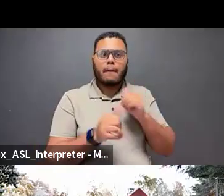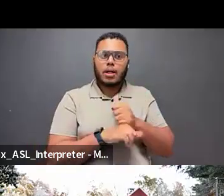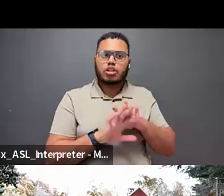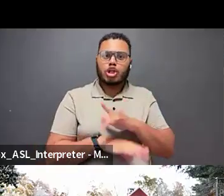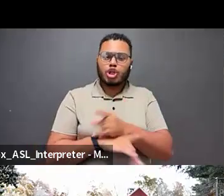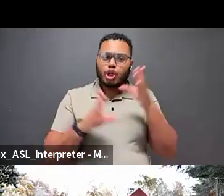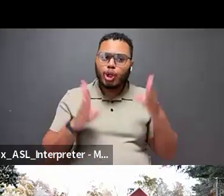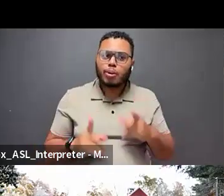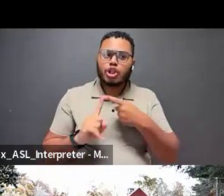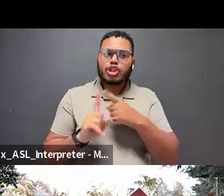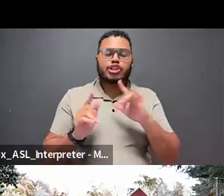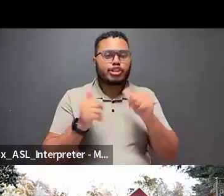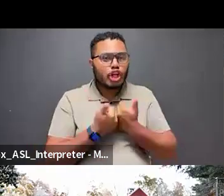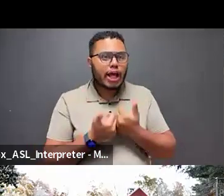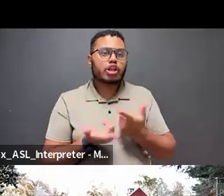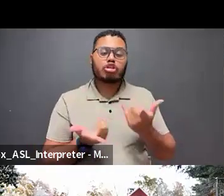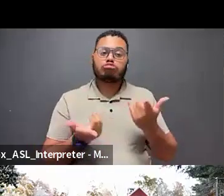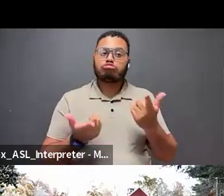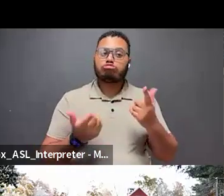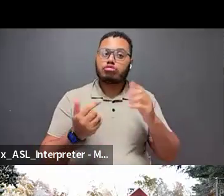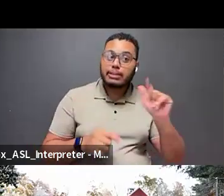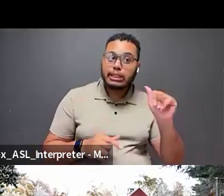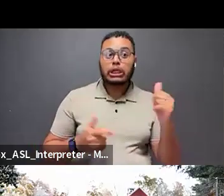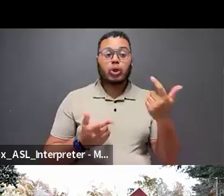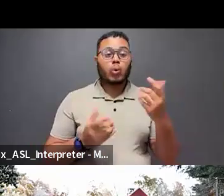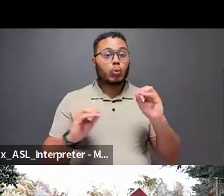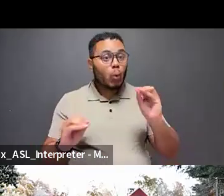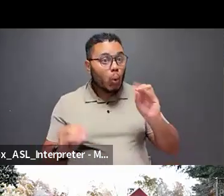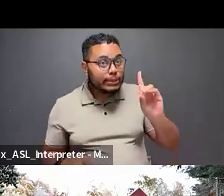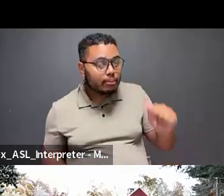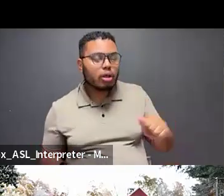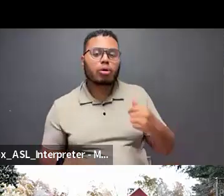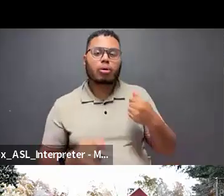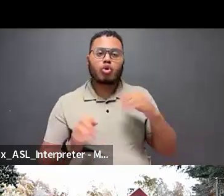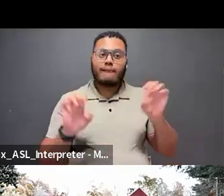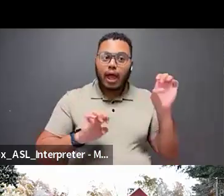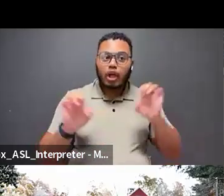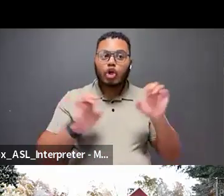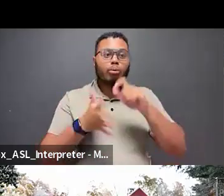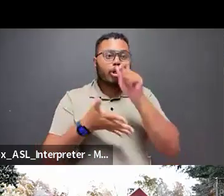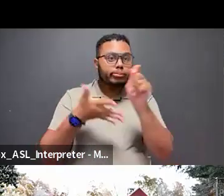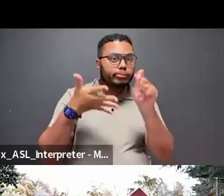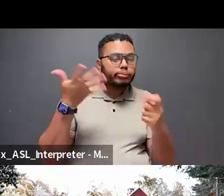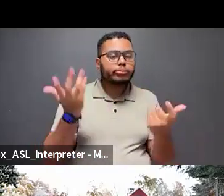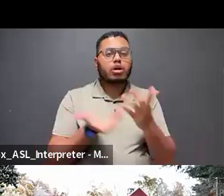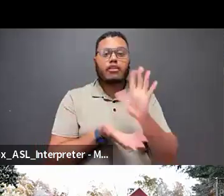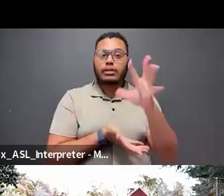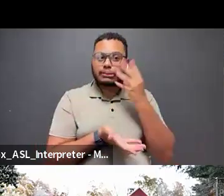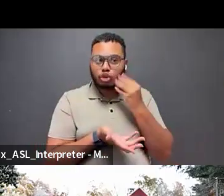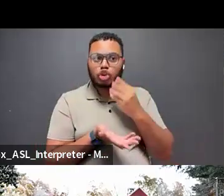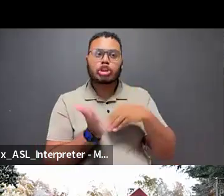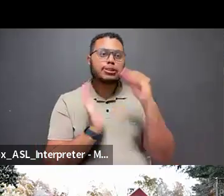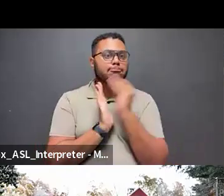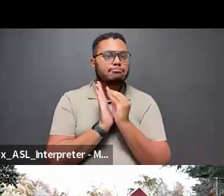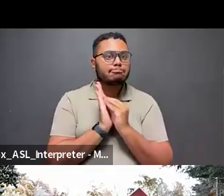or no disability, and maybe do like an evaluation checklist, or, maybe document their experience, because it might